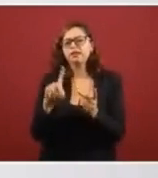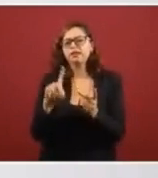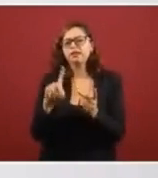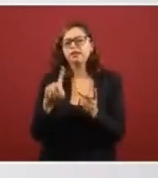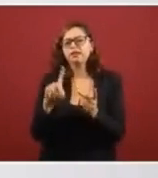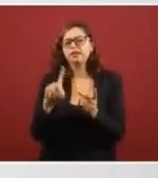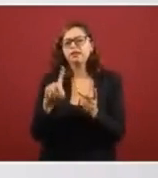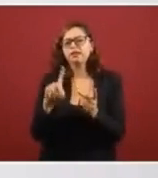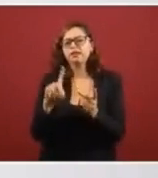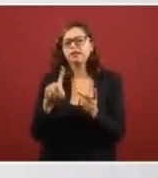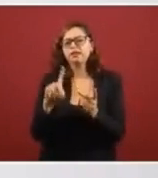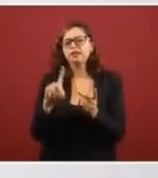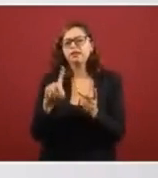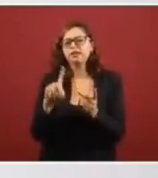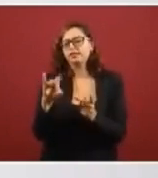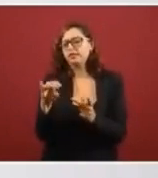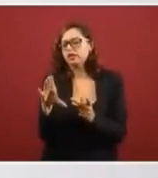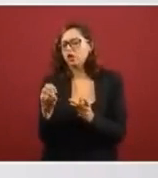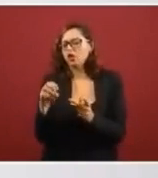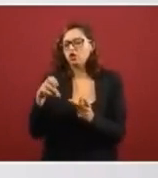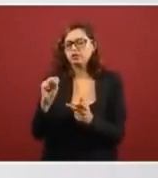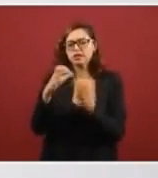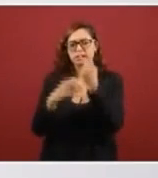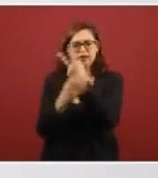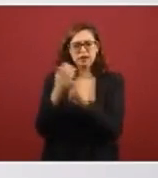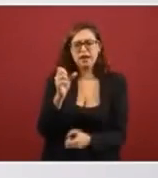Sehgal makes this year